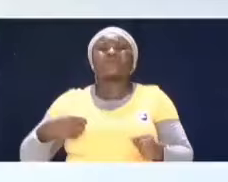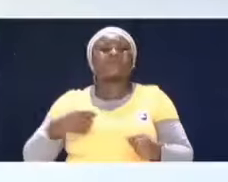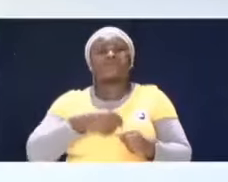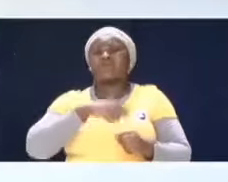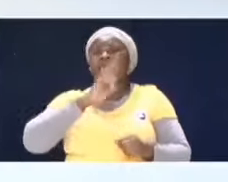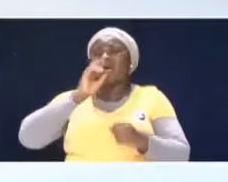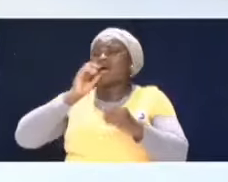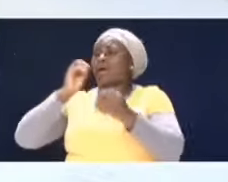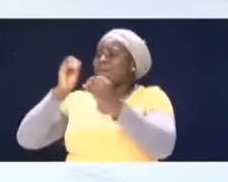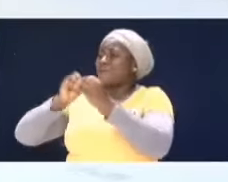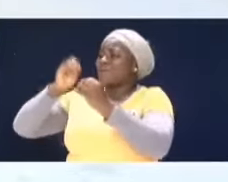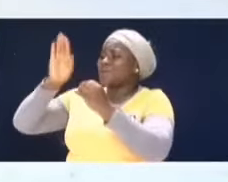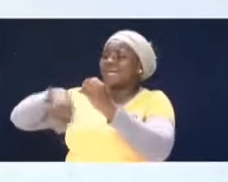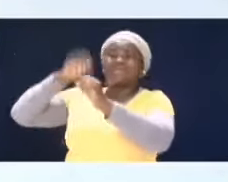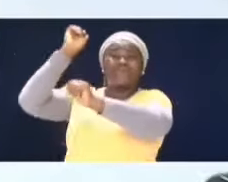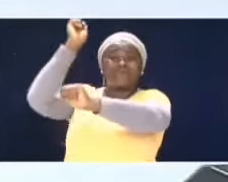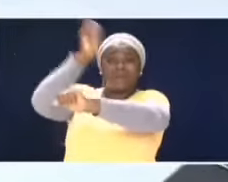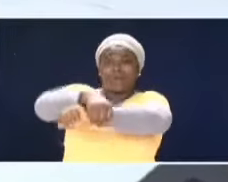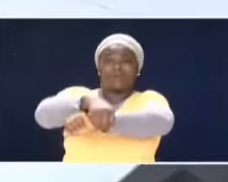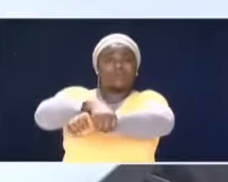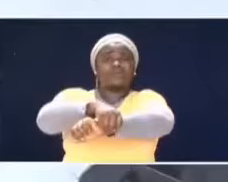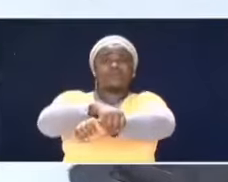Ani how are you a secular?